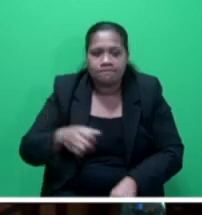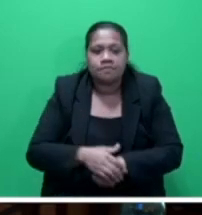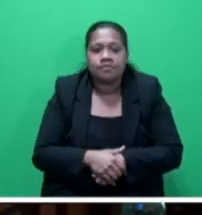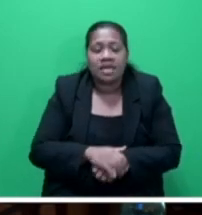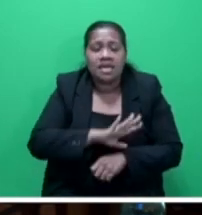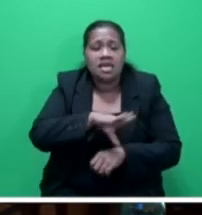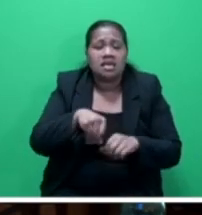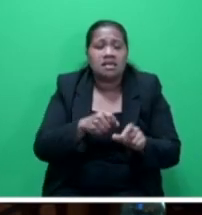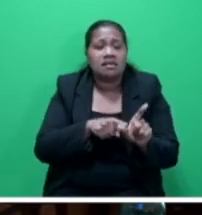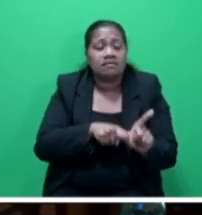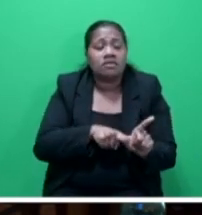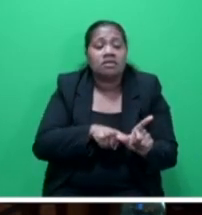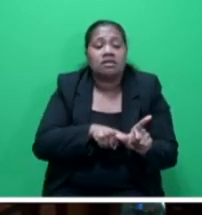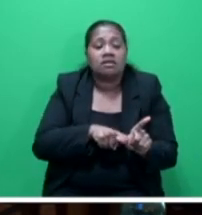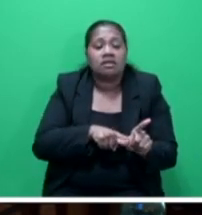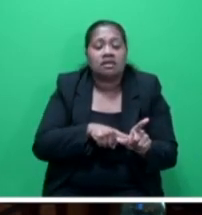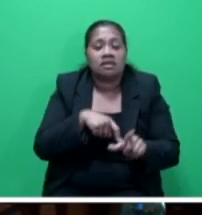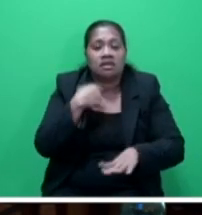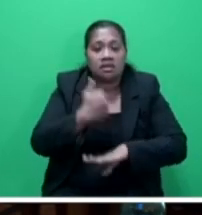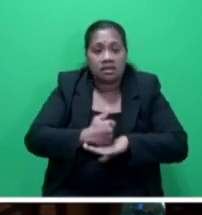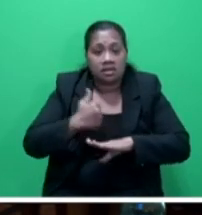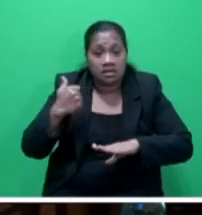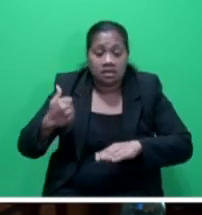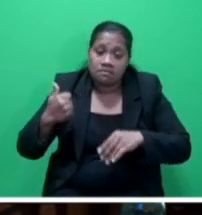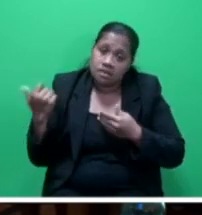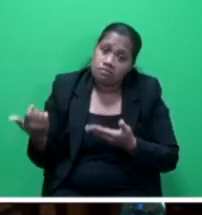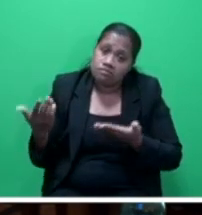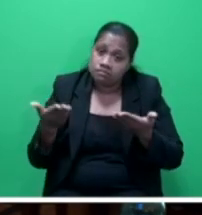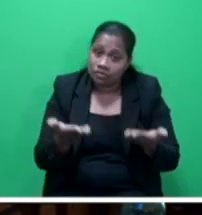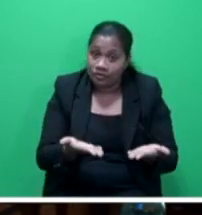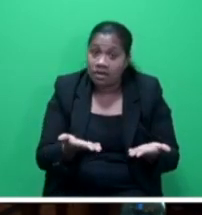Every year, government provides